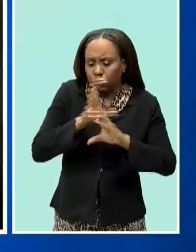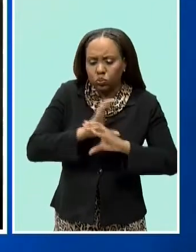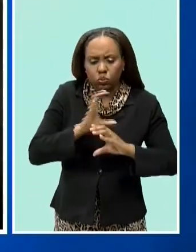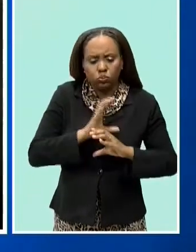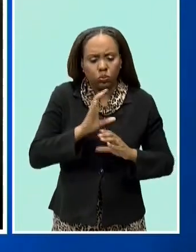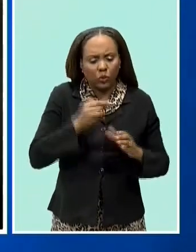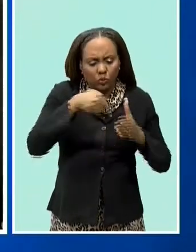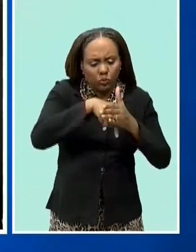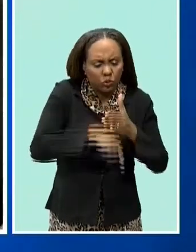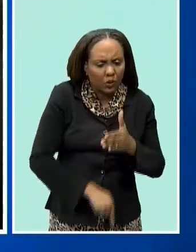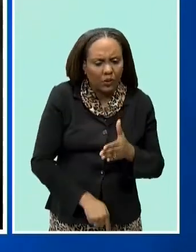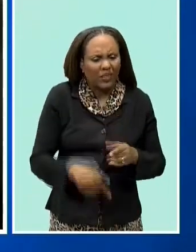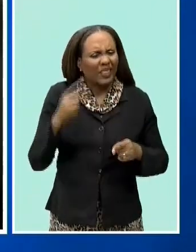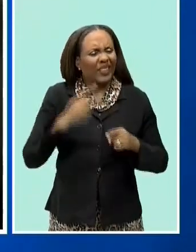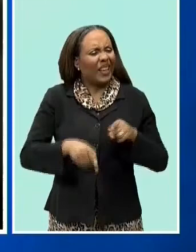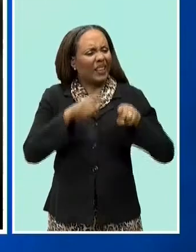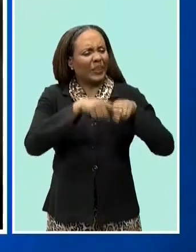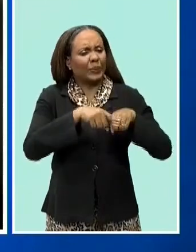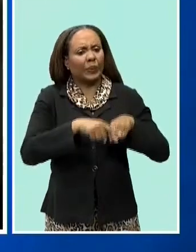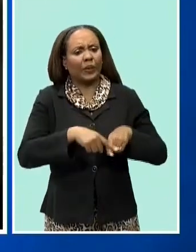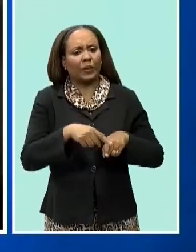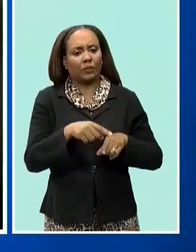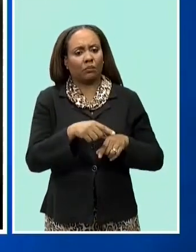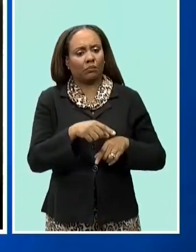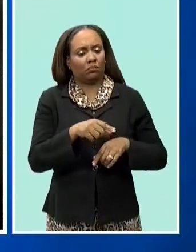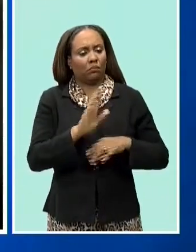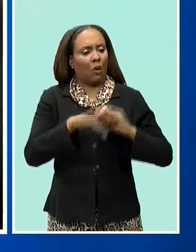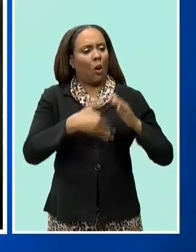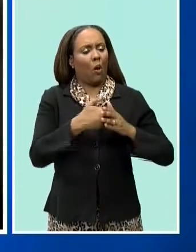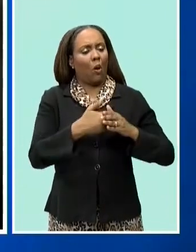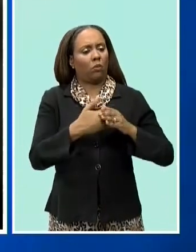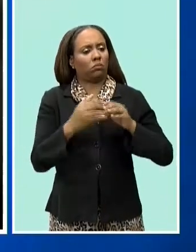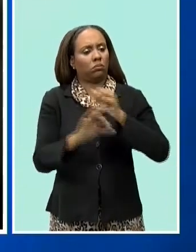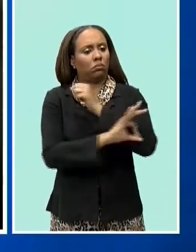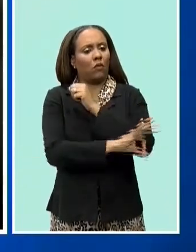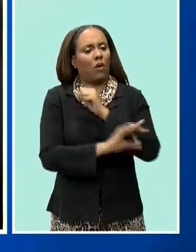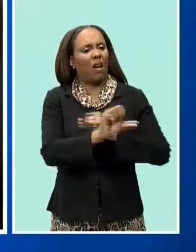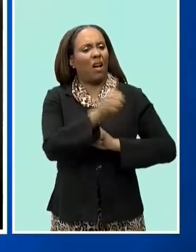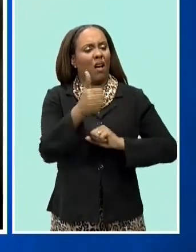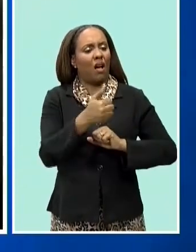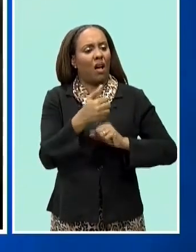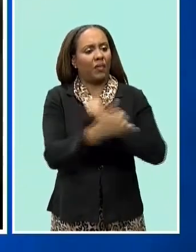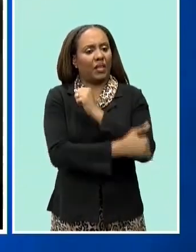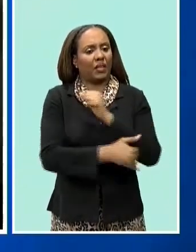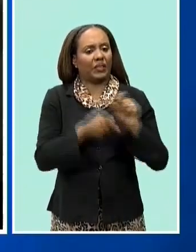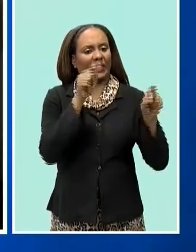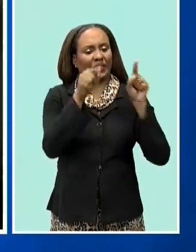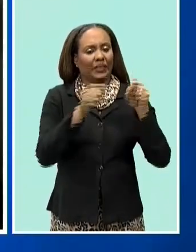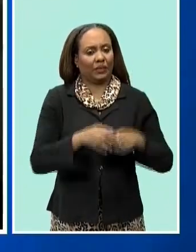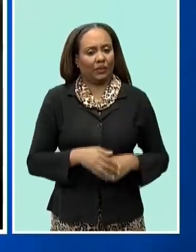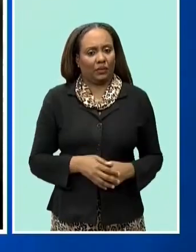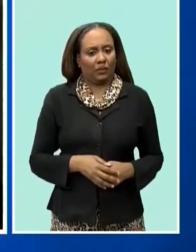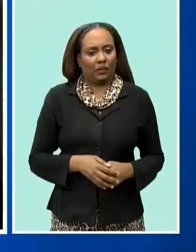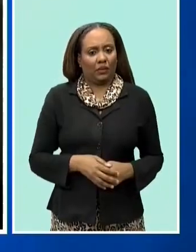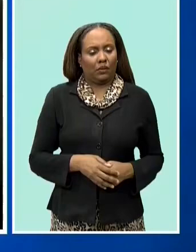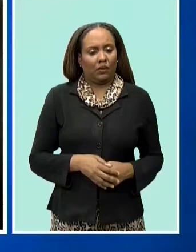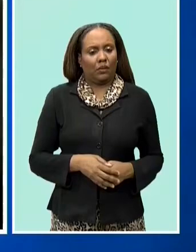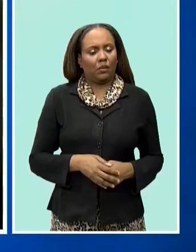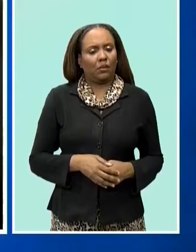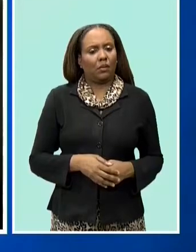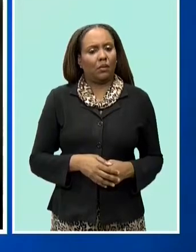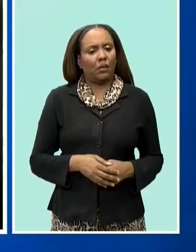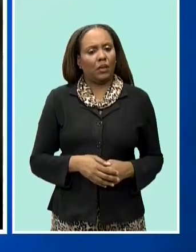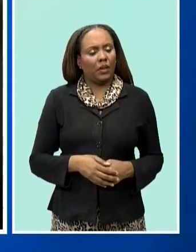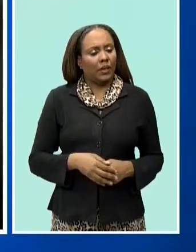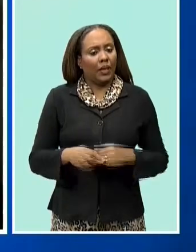you cannot rely on the foreign companies throughout your lifetime. You need to build capacity and put 3, 4, 5 Ghanaians or Ghanaians together, give them